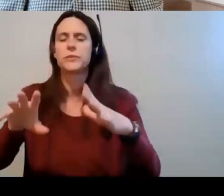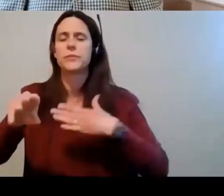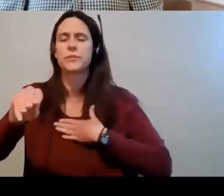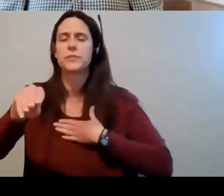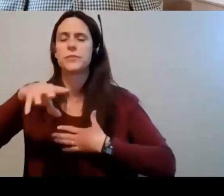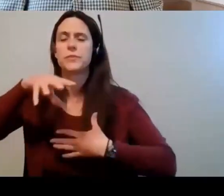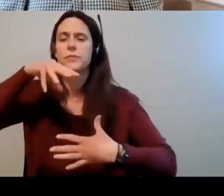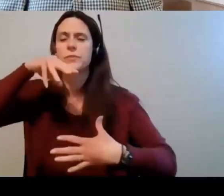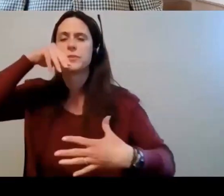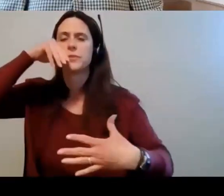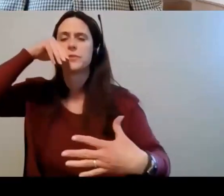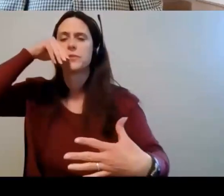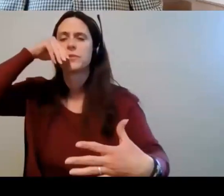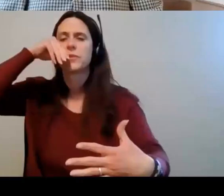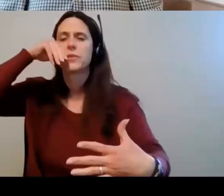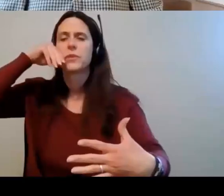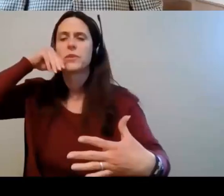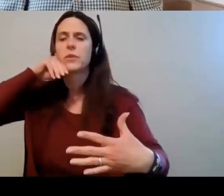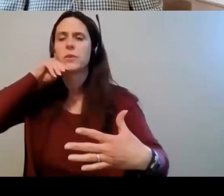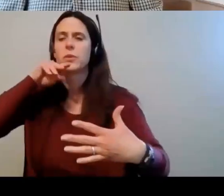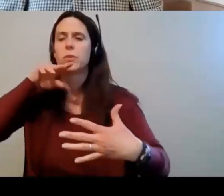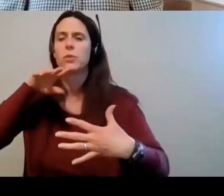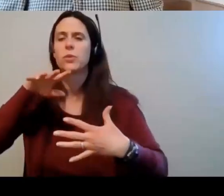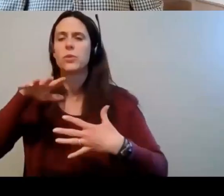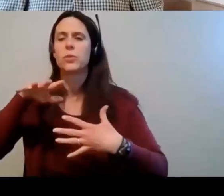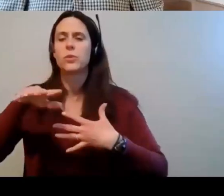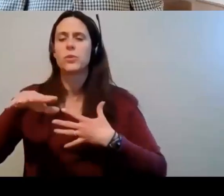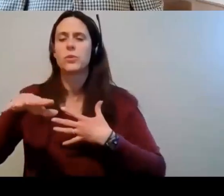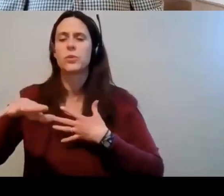Taking a slow, smooth breath in through your nose